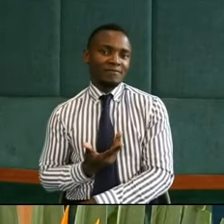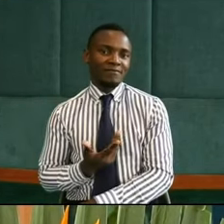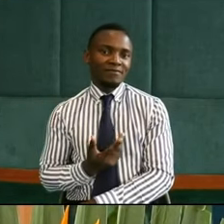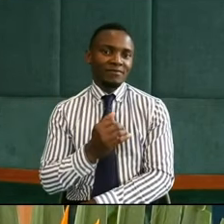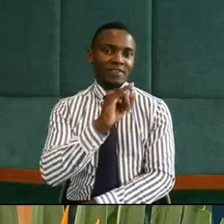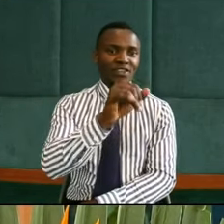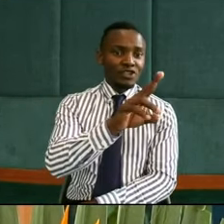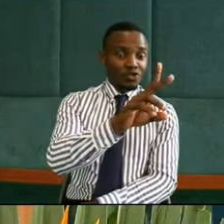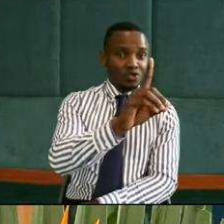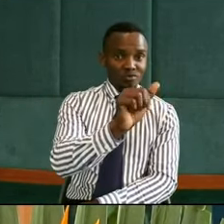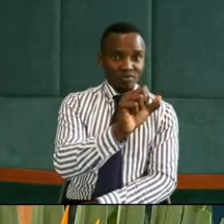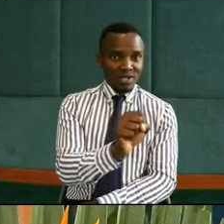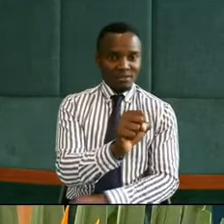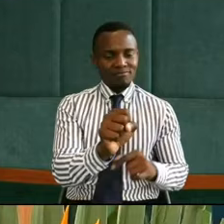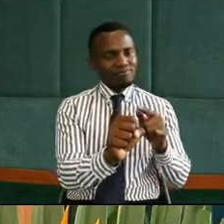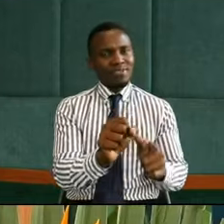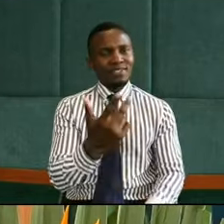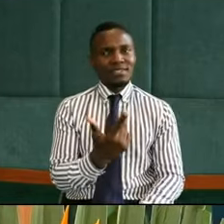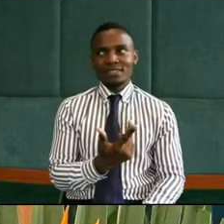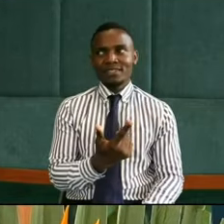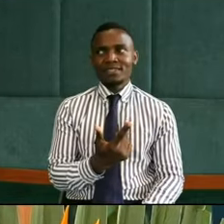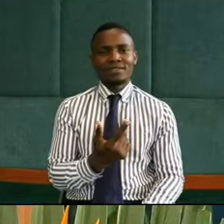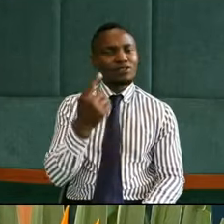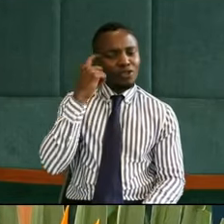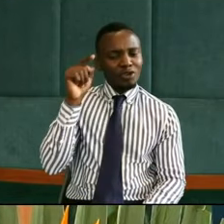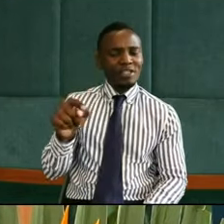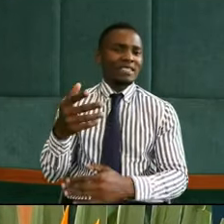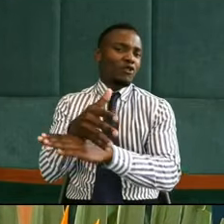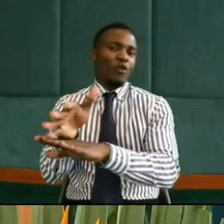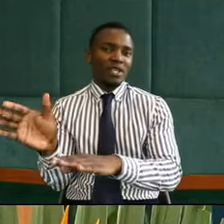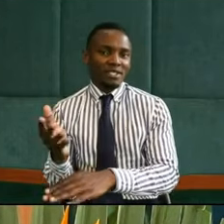Judas perceived the service for the master is a waste.